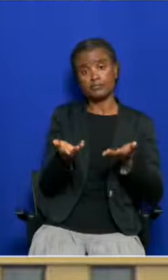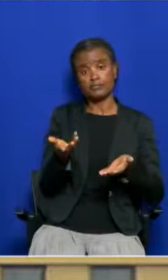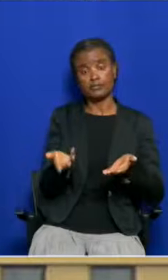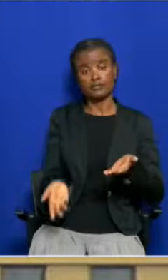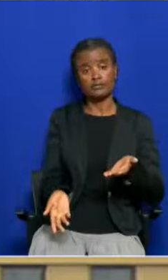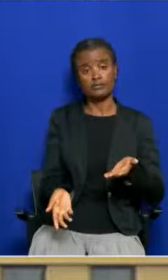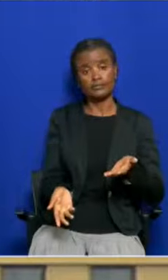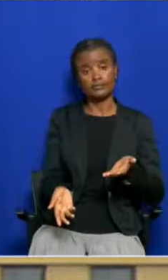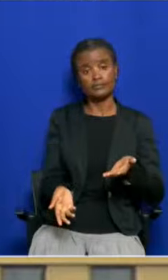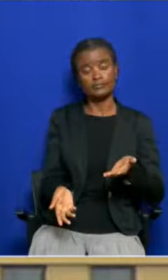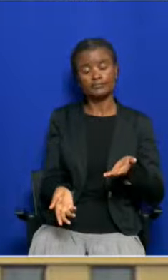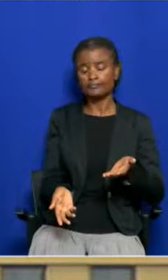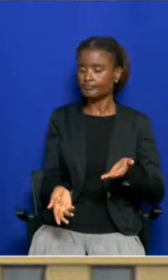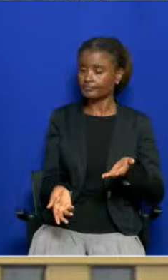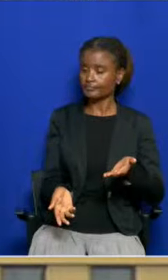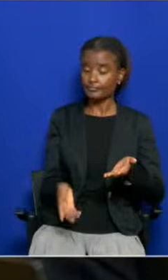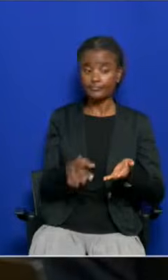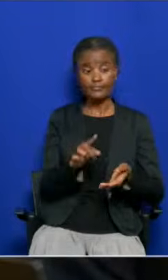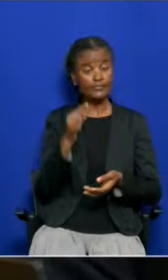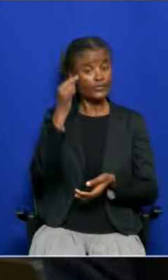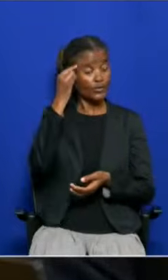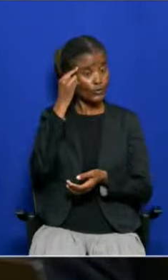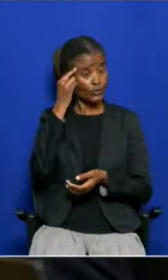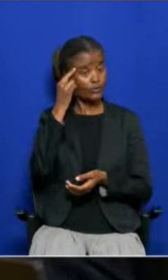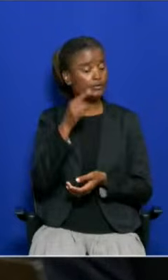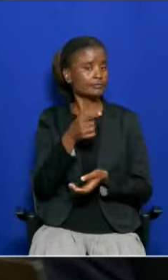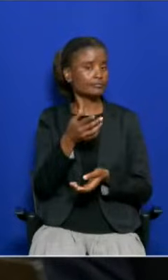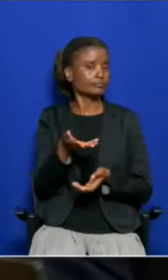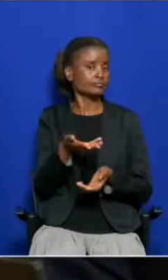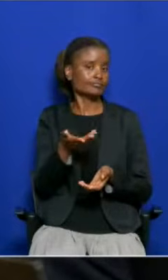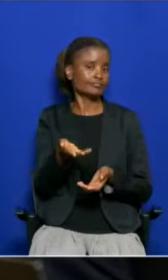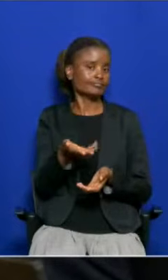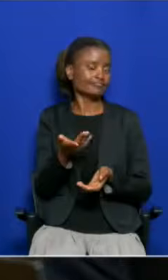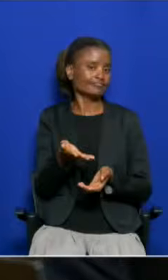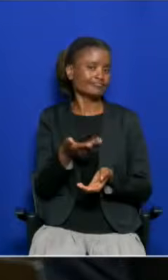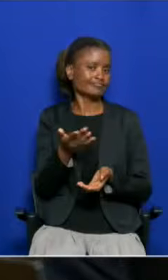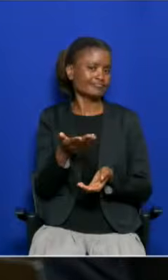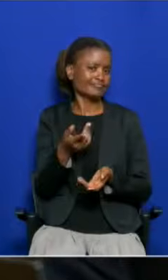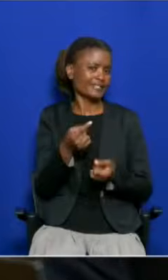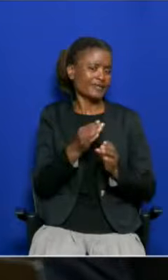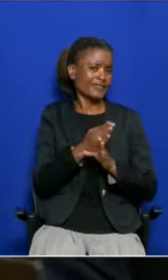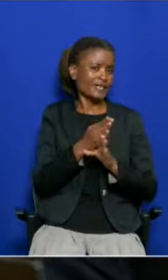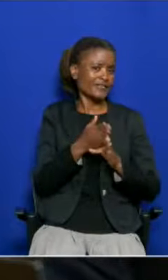So you thought it was essentially a private request?